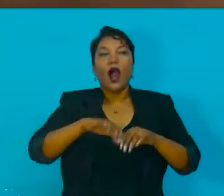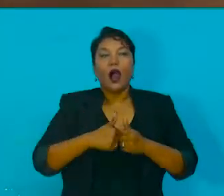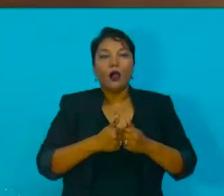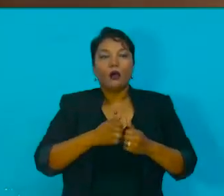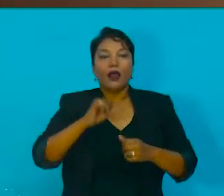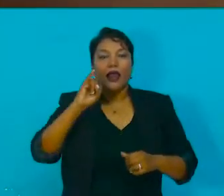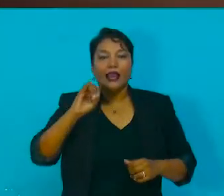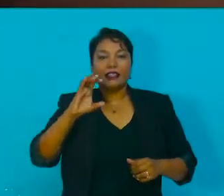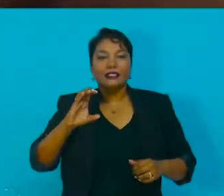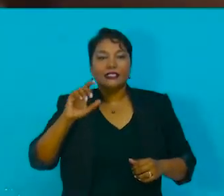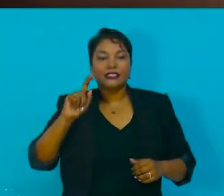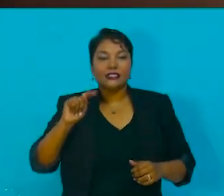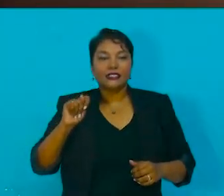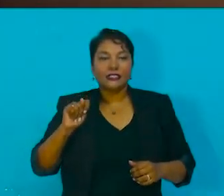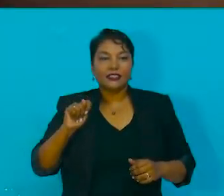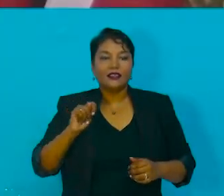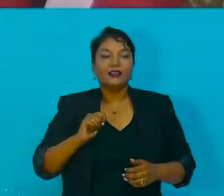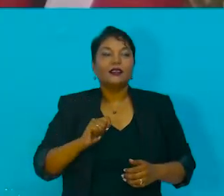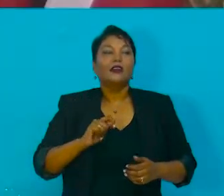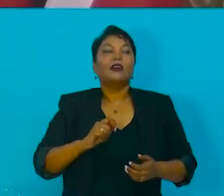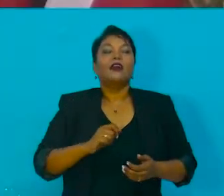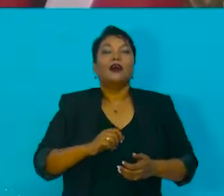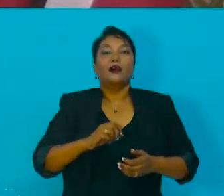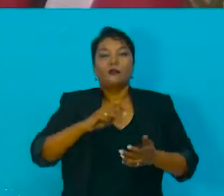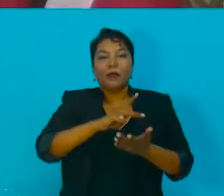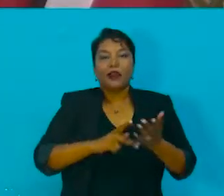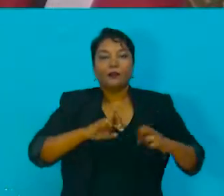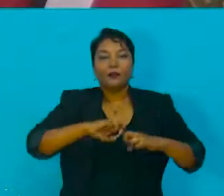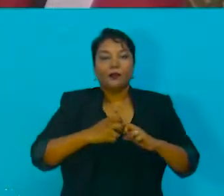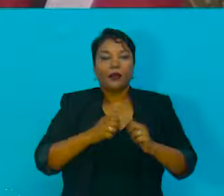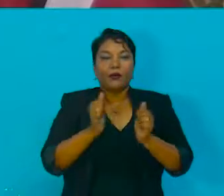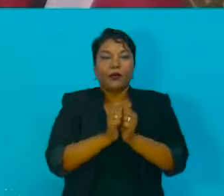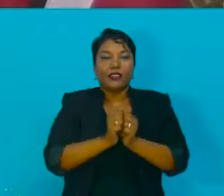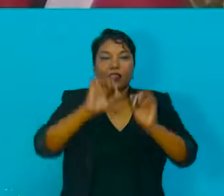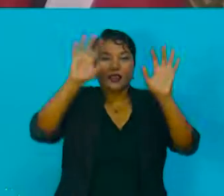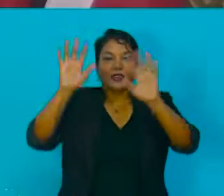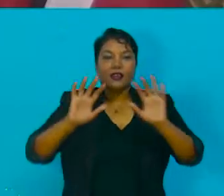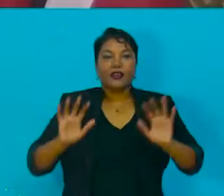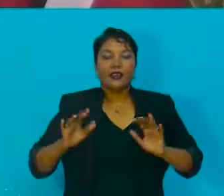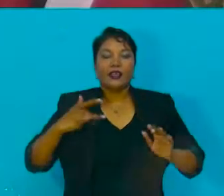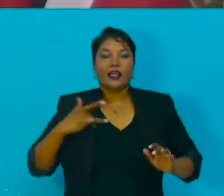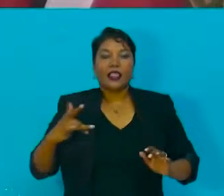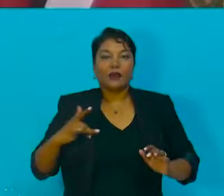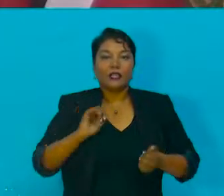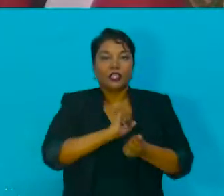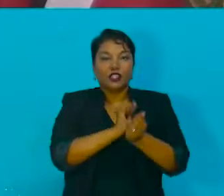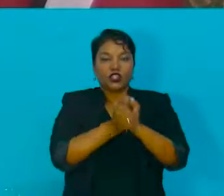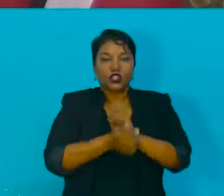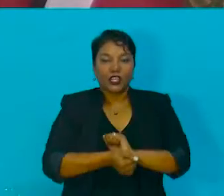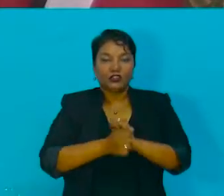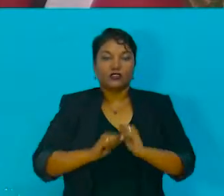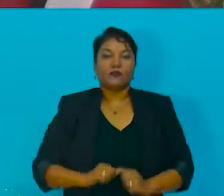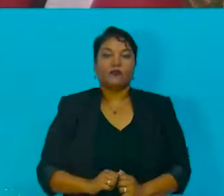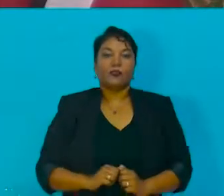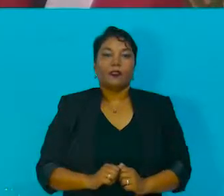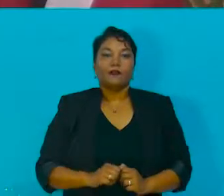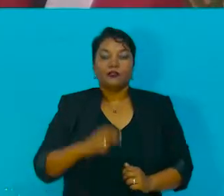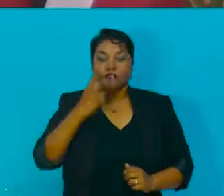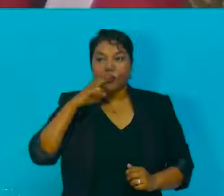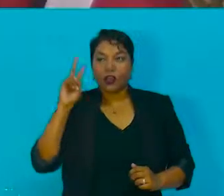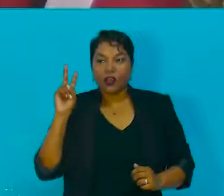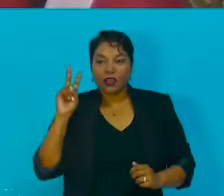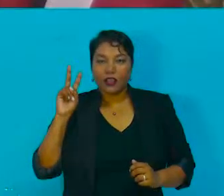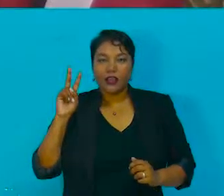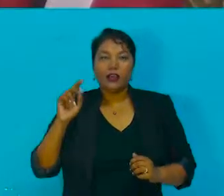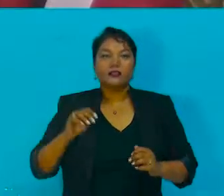in climate change. If we look at the source of the power, and we look at the dependence on coal for some of